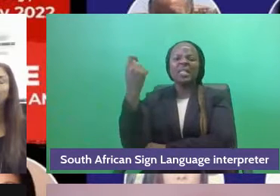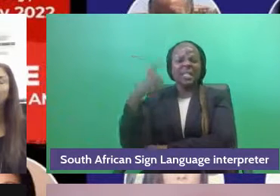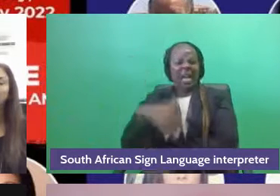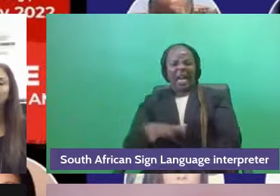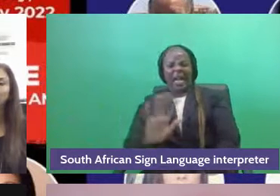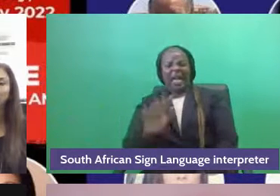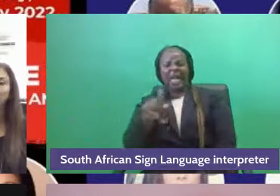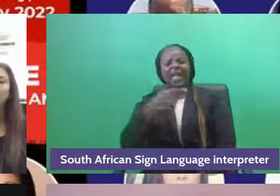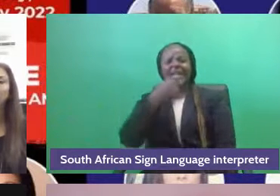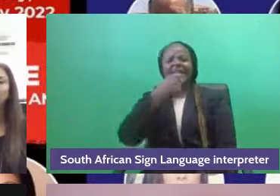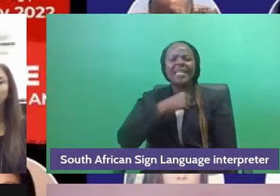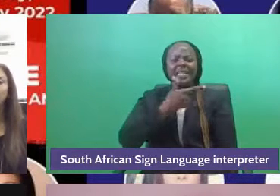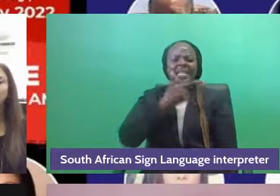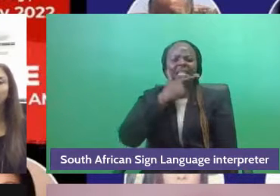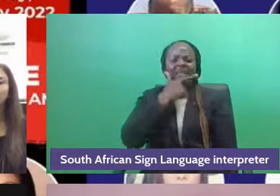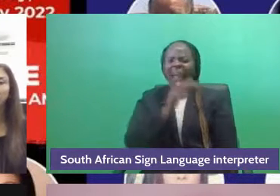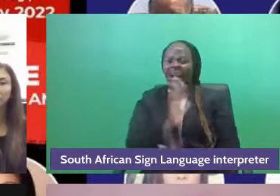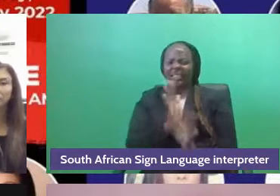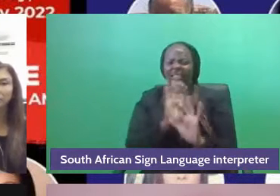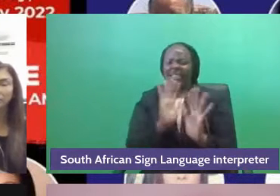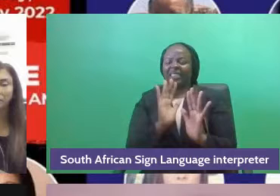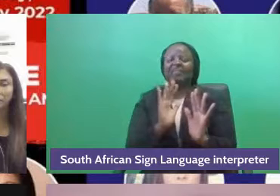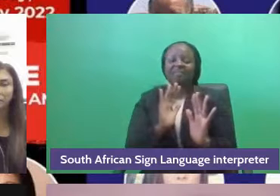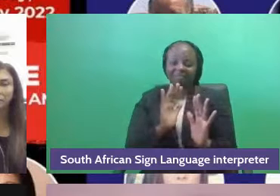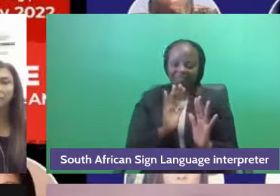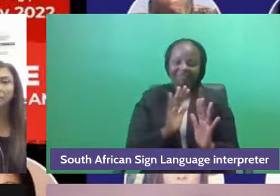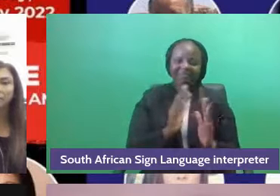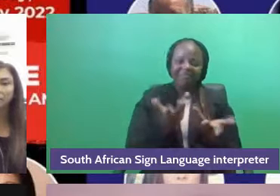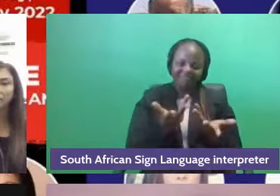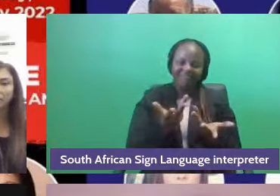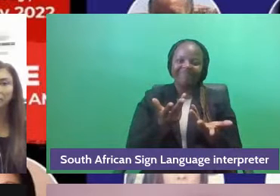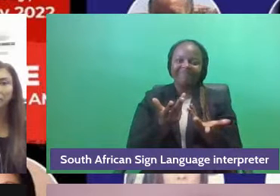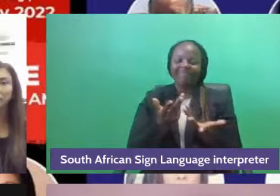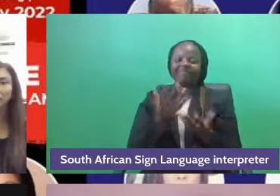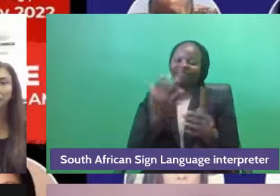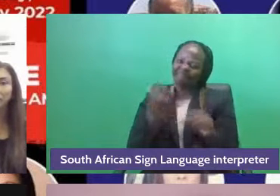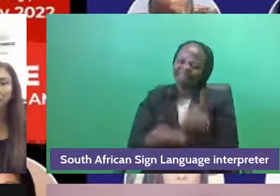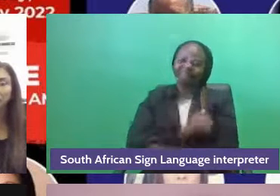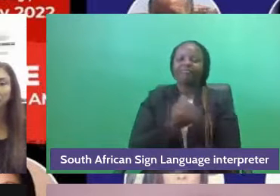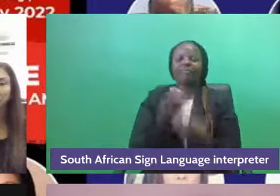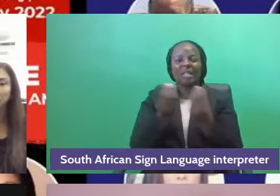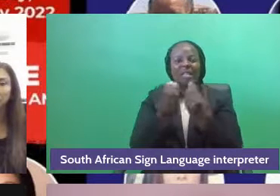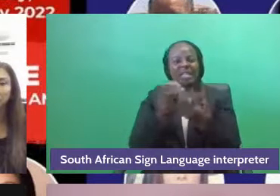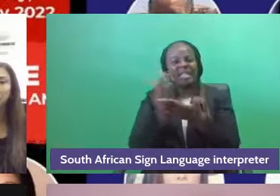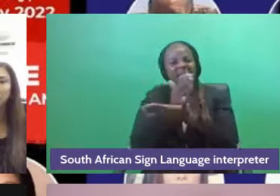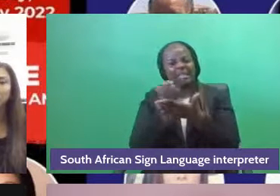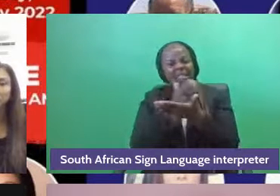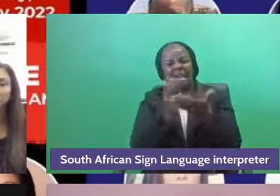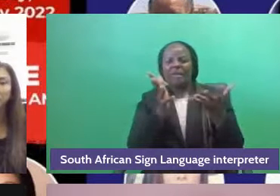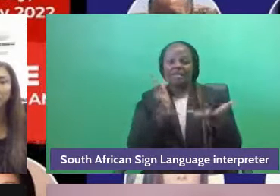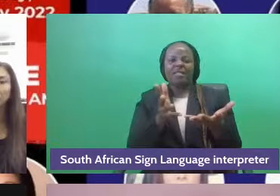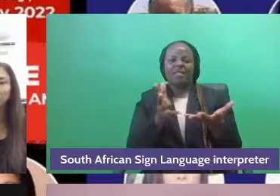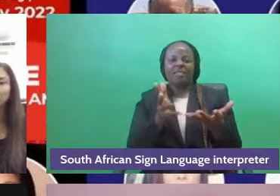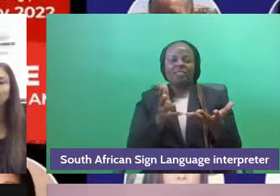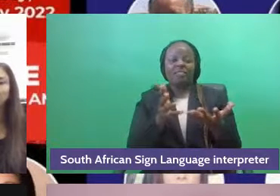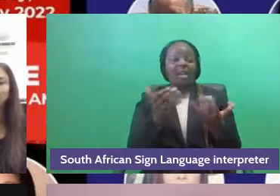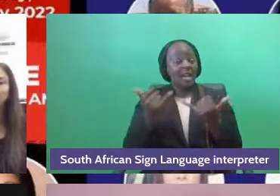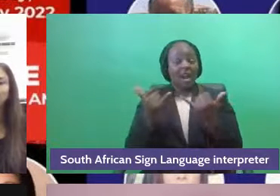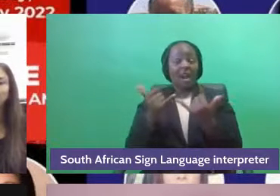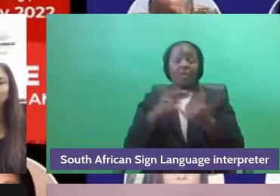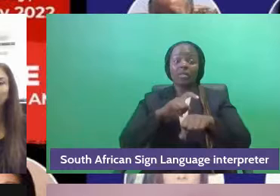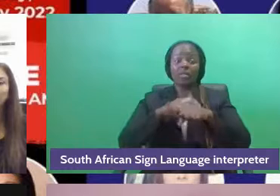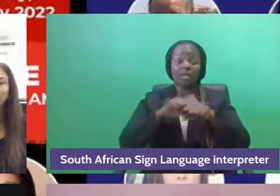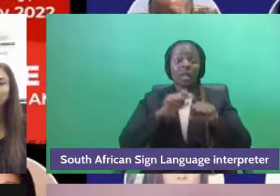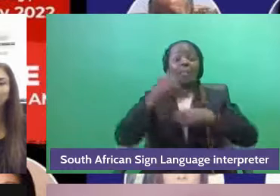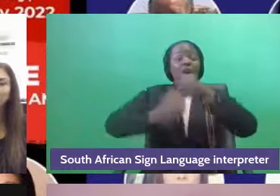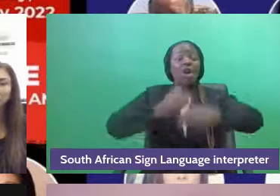of from the queer peoples, you understand? So certain things like that, I think now it's time, it's